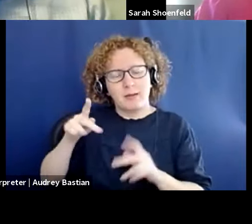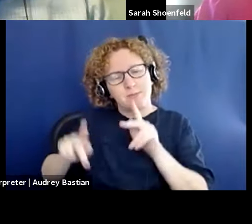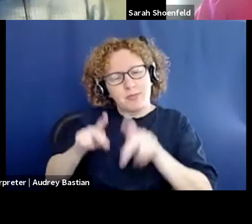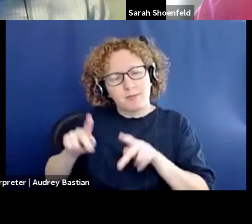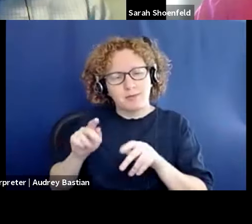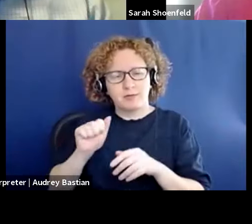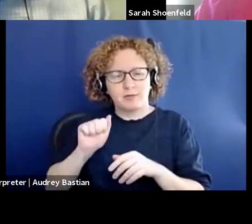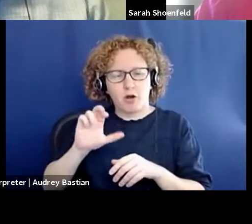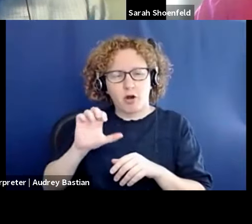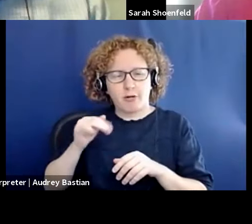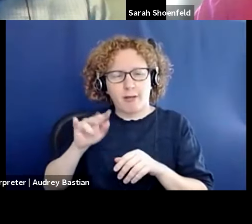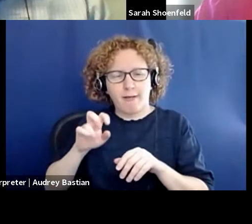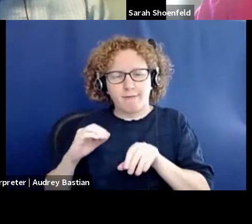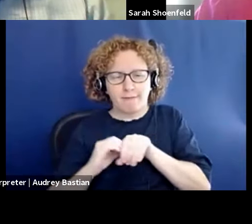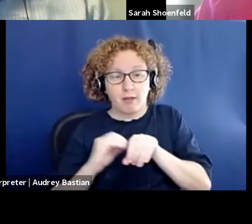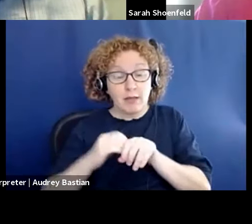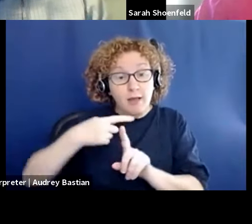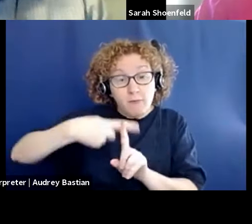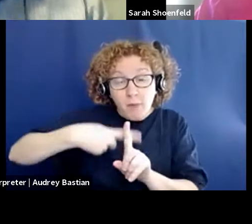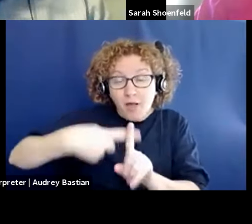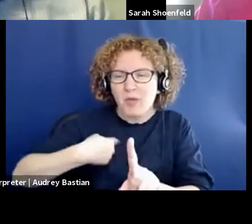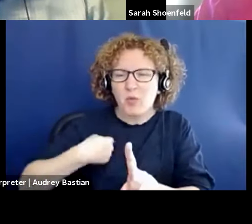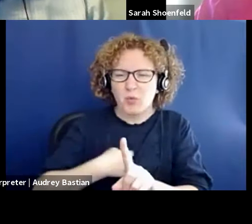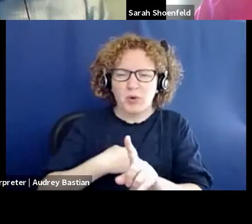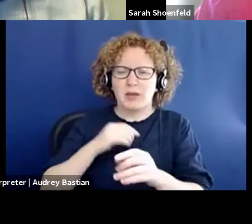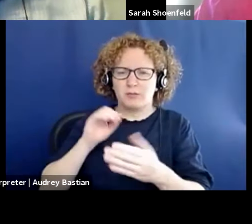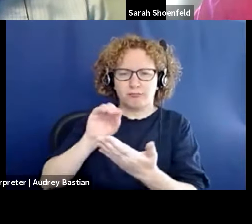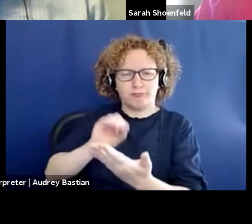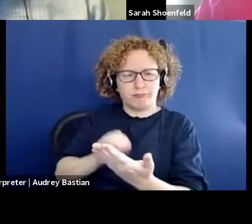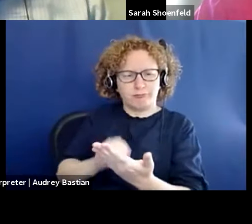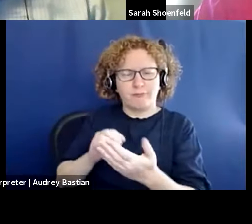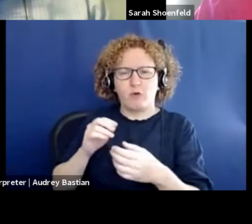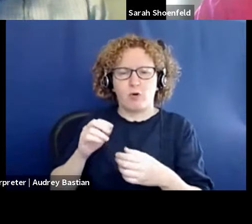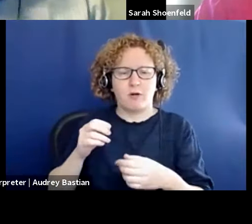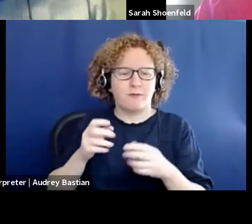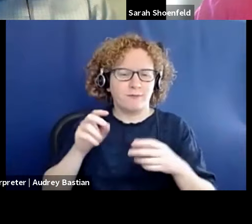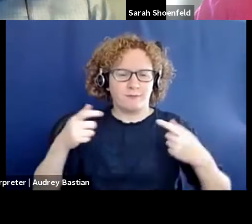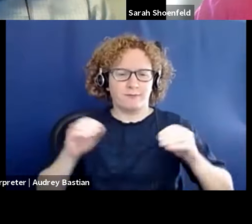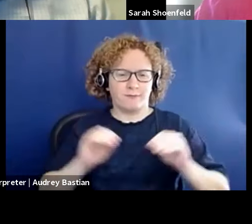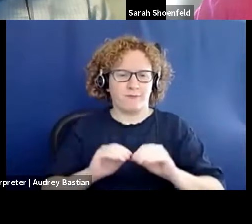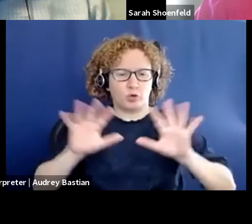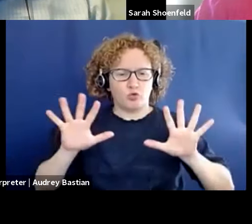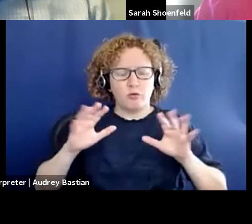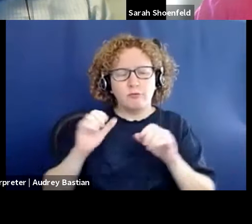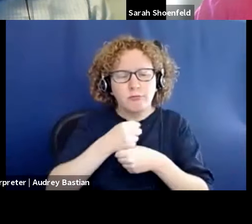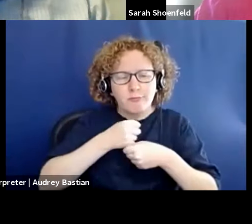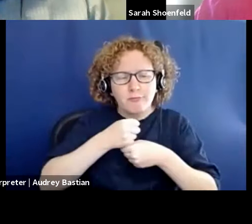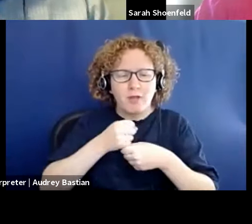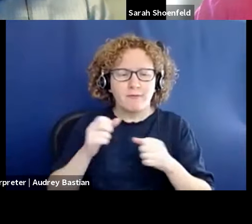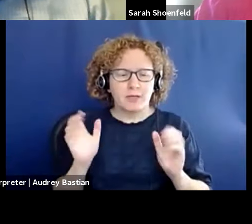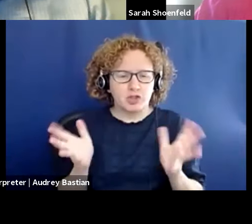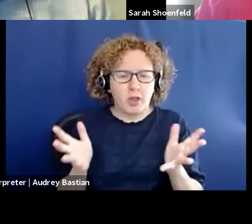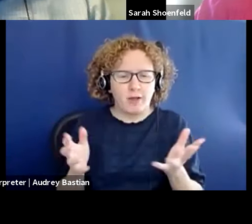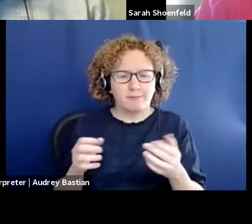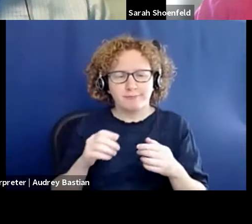Oral History Collaborative project directors for our virtual coffee chat series. The series aims to illuminate the stories contributed by